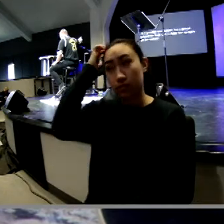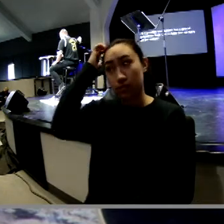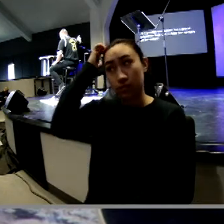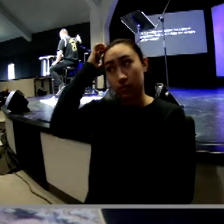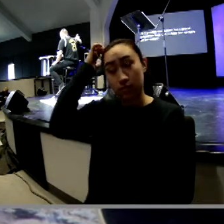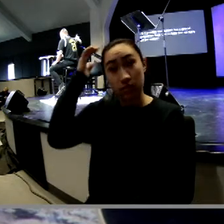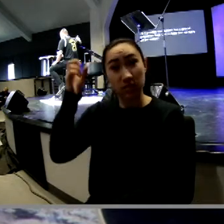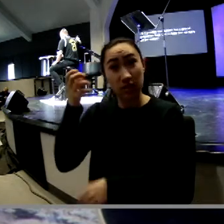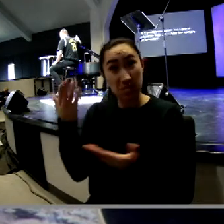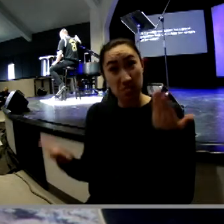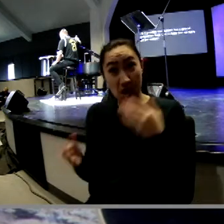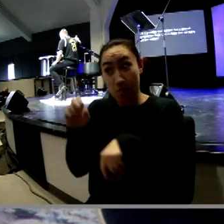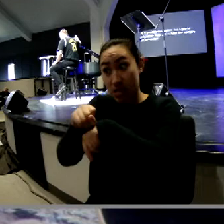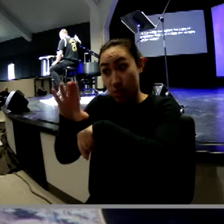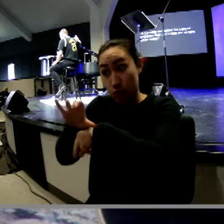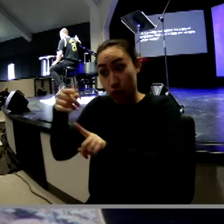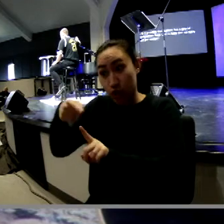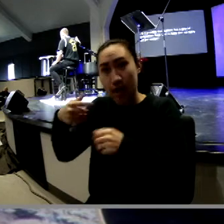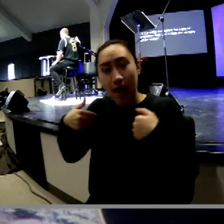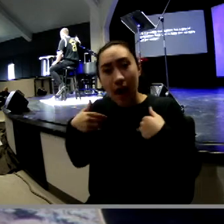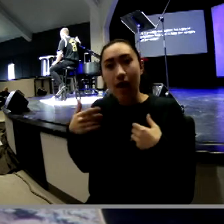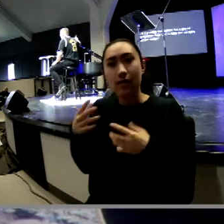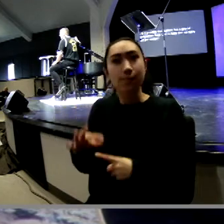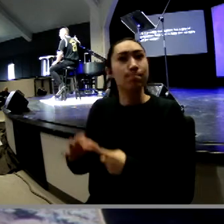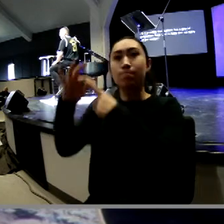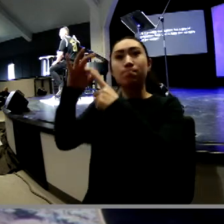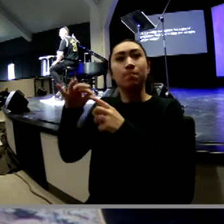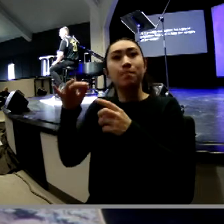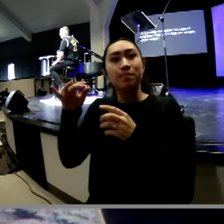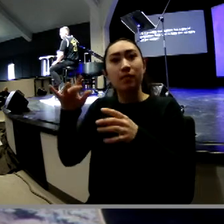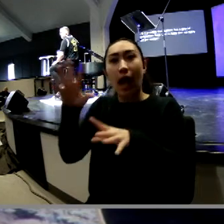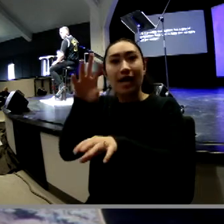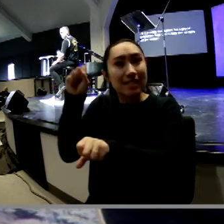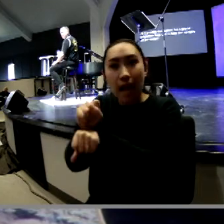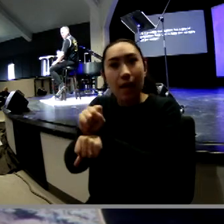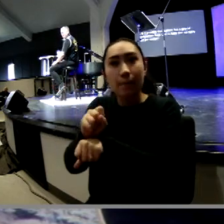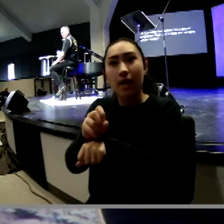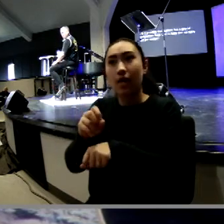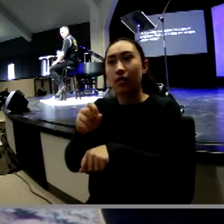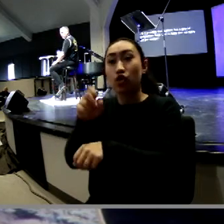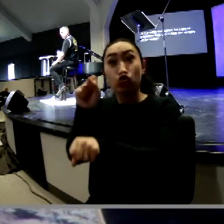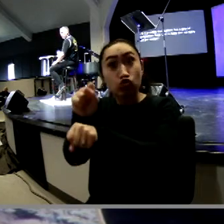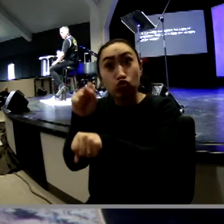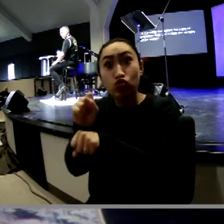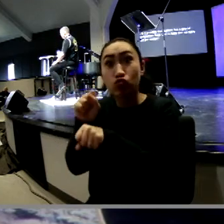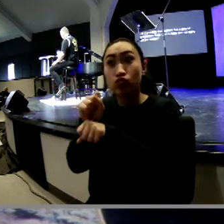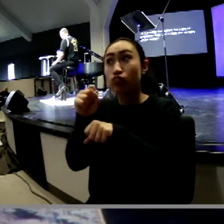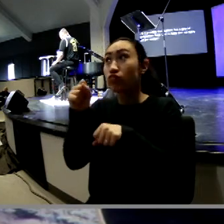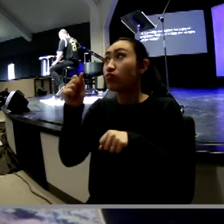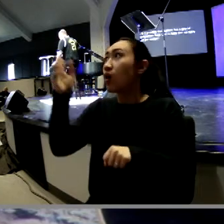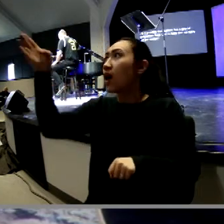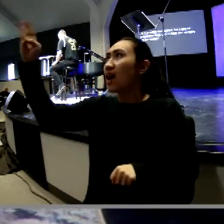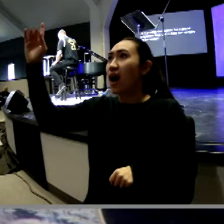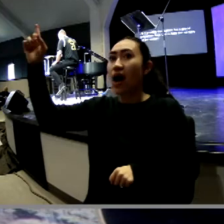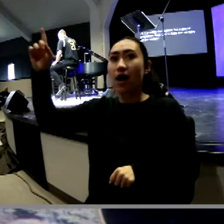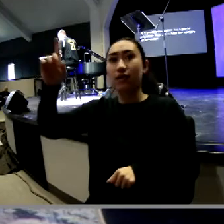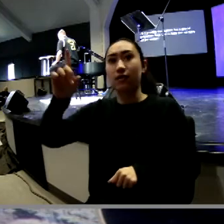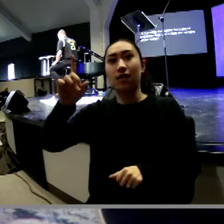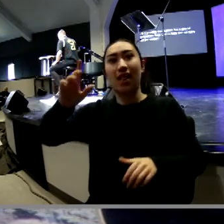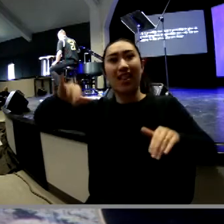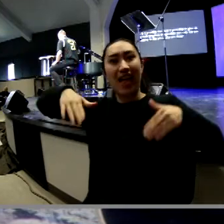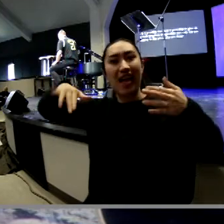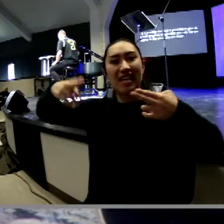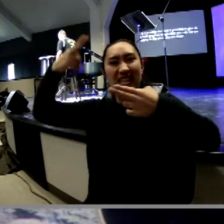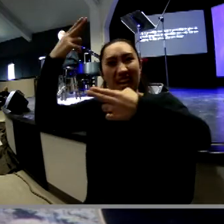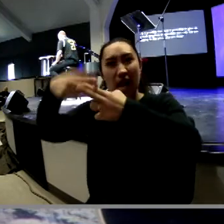special assignment from God to fulfill that we have not yet even named locally? Is it possible that